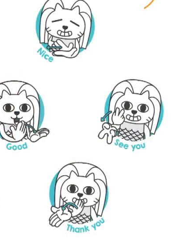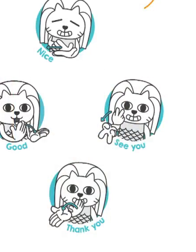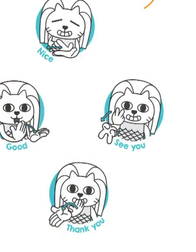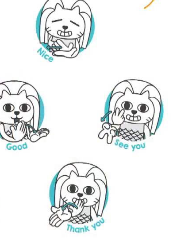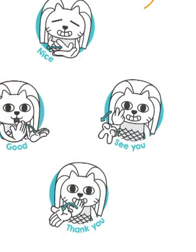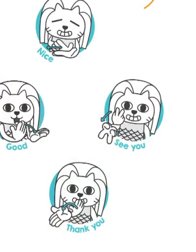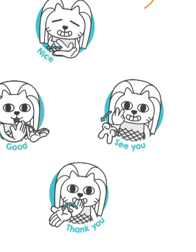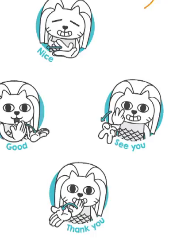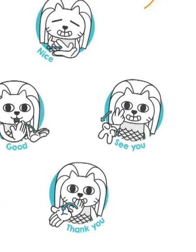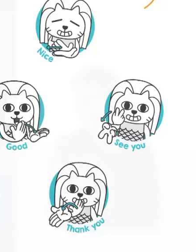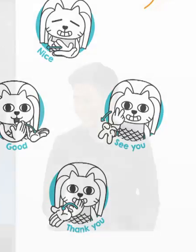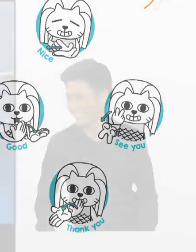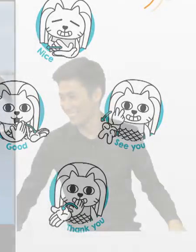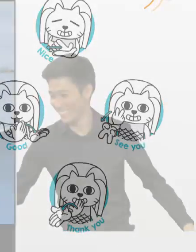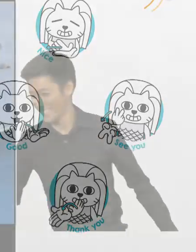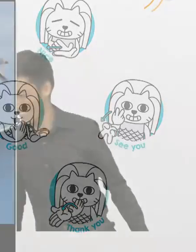Tonight on 5.